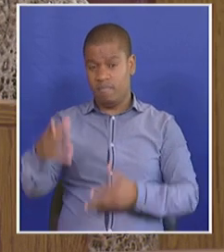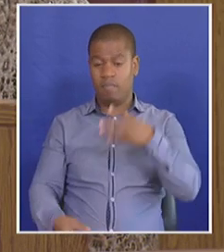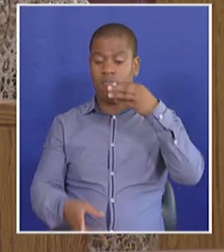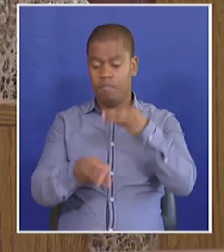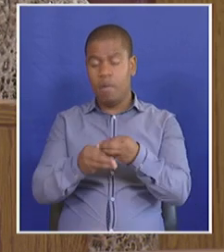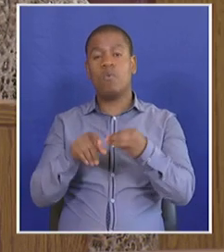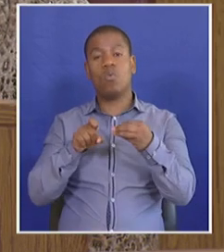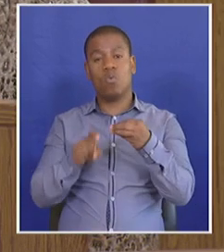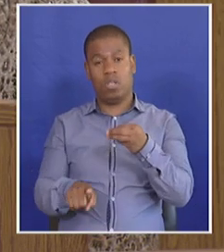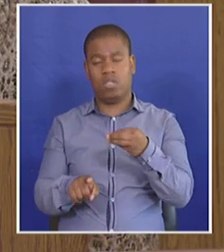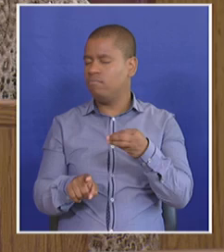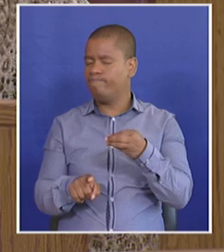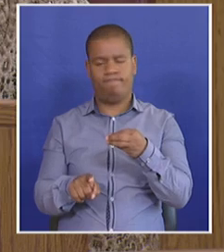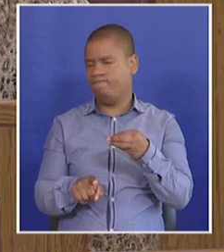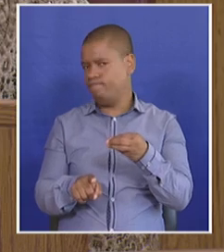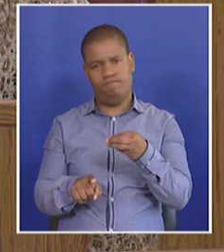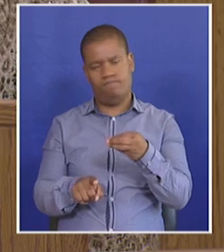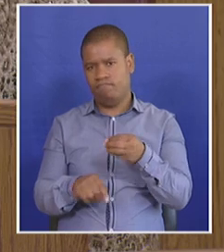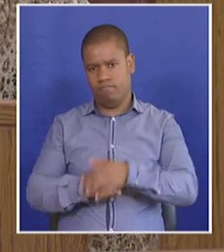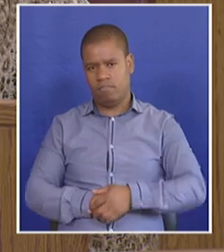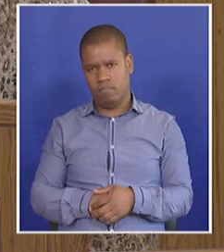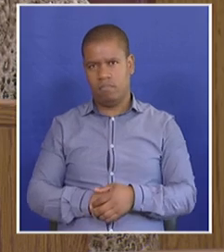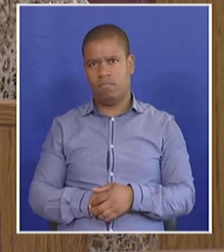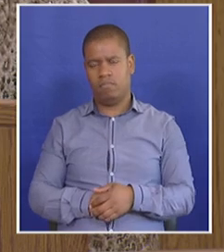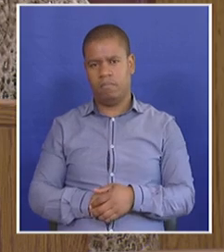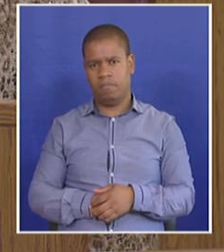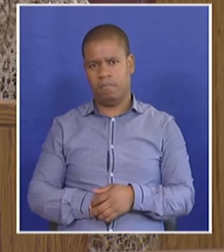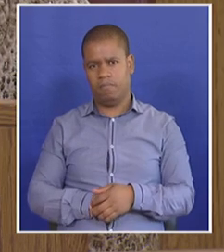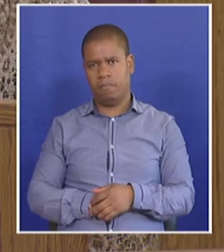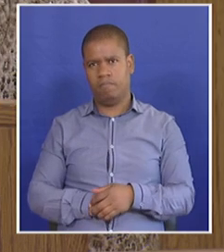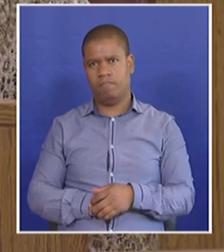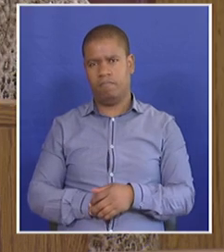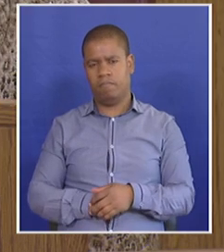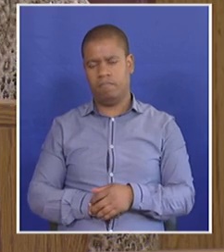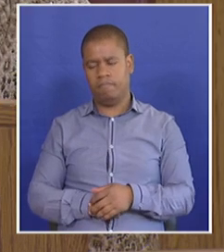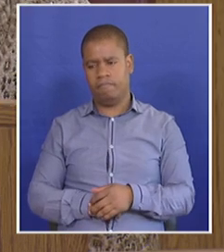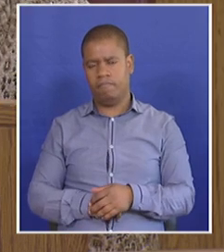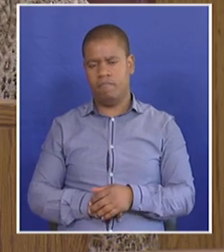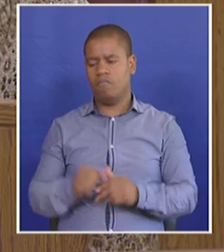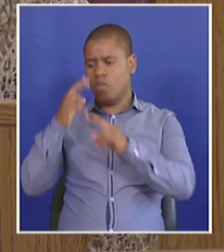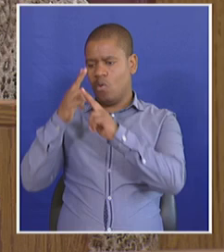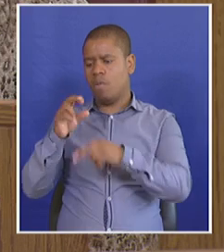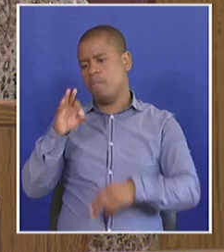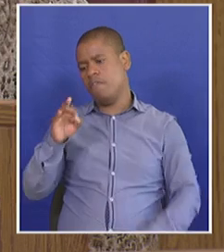that flows from the response given by the minister. Honorable Faber, you take.